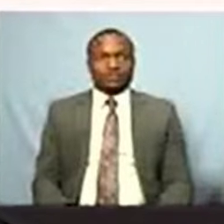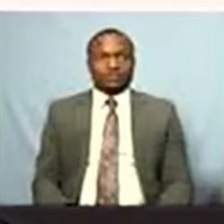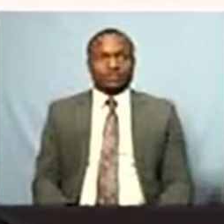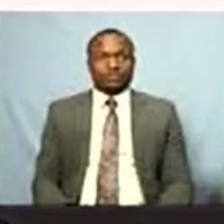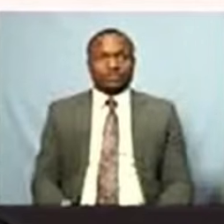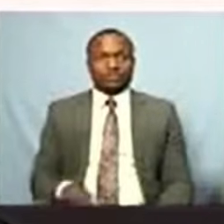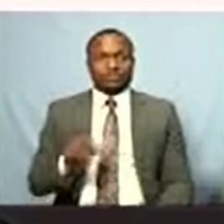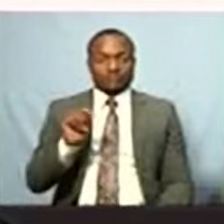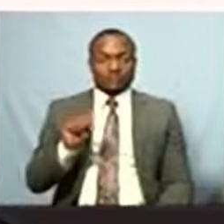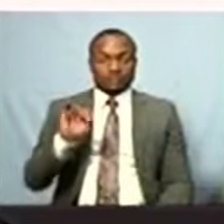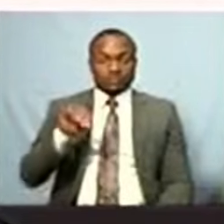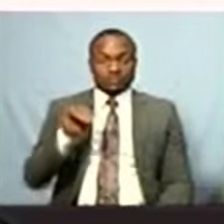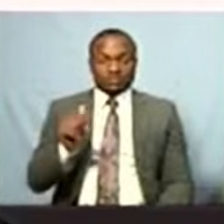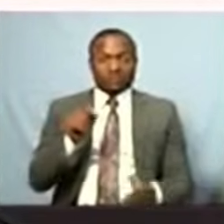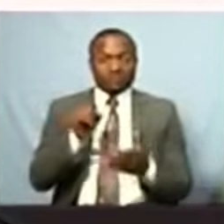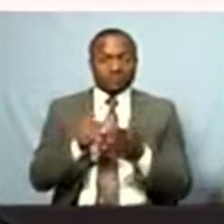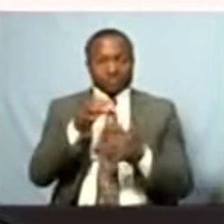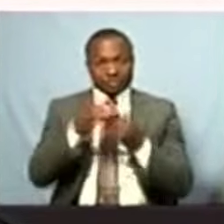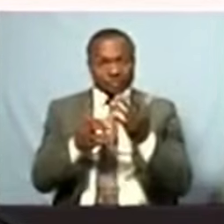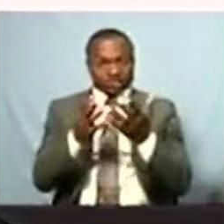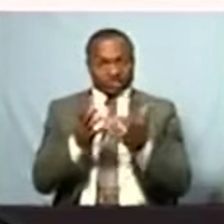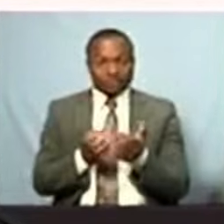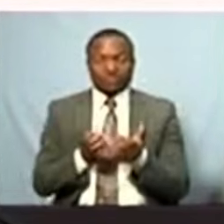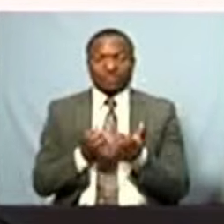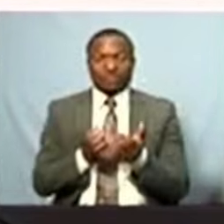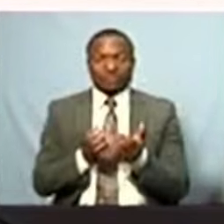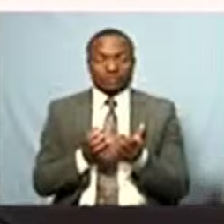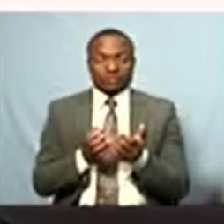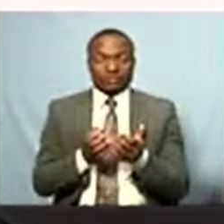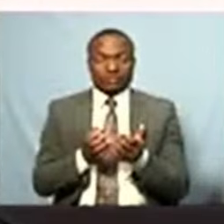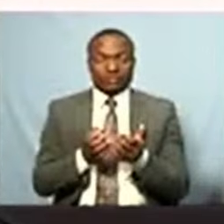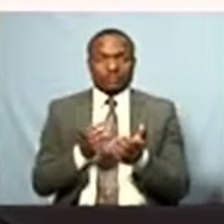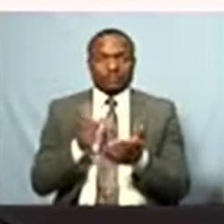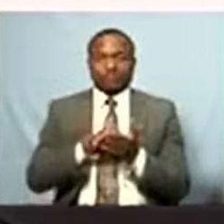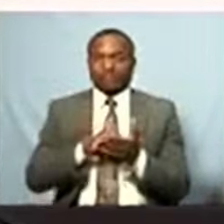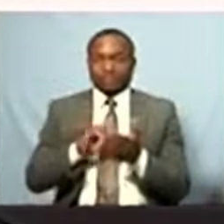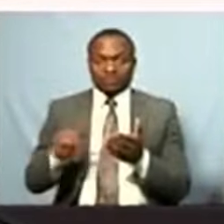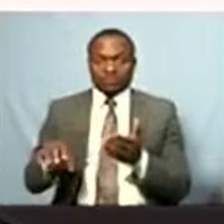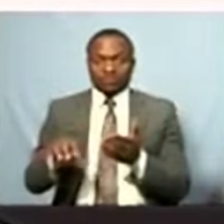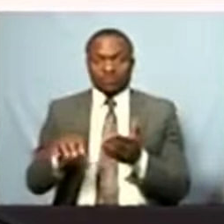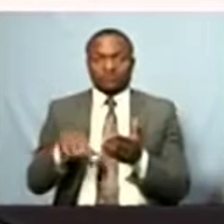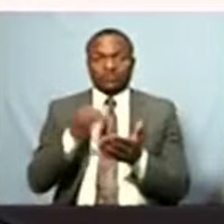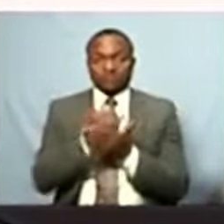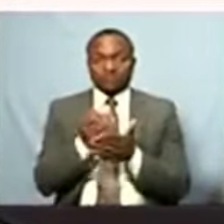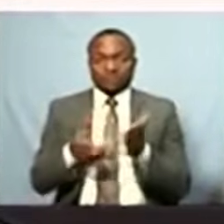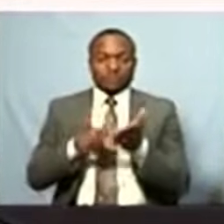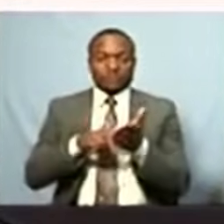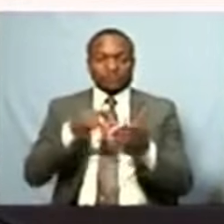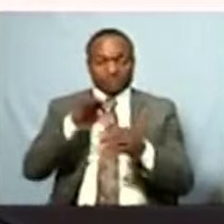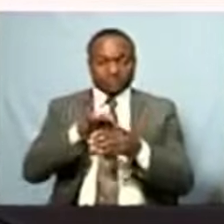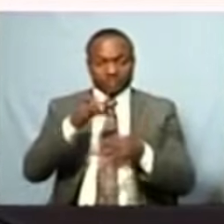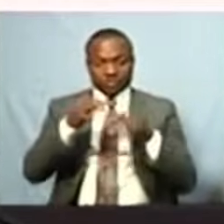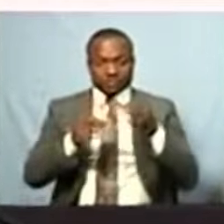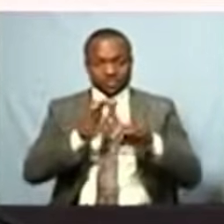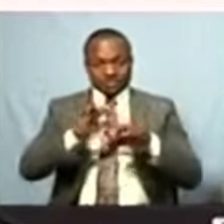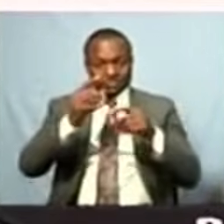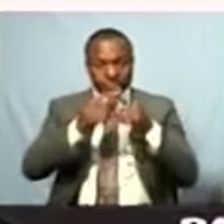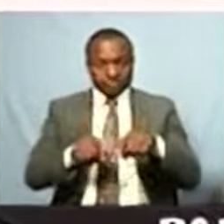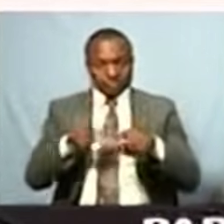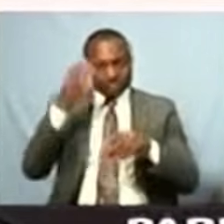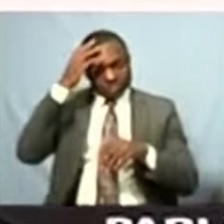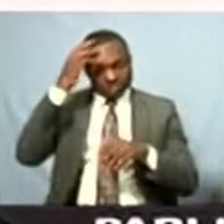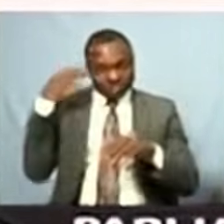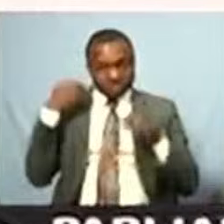NIPA's view is that this clause is intended to eliminate the need for holding of by-elections whenever a vacancy arises in the office of mayor,